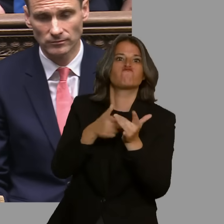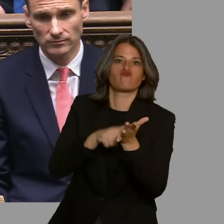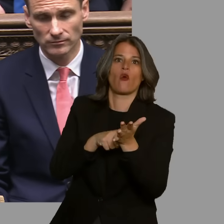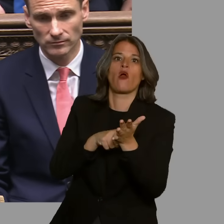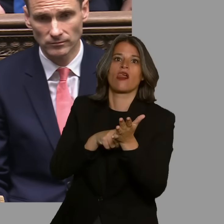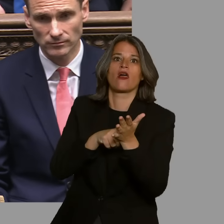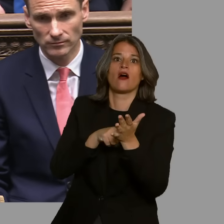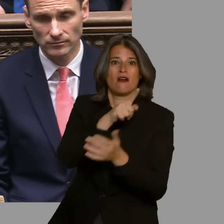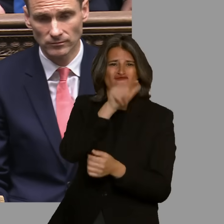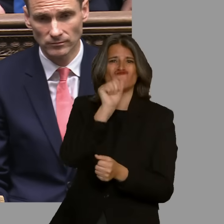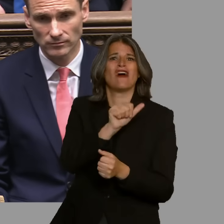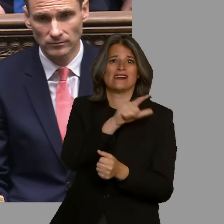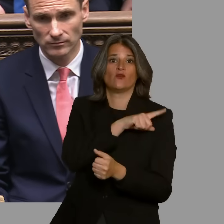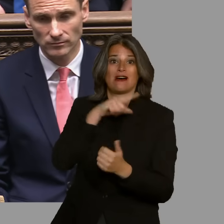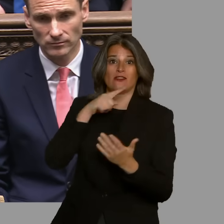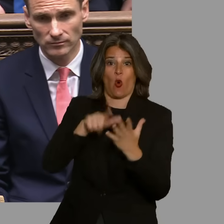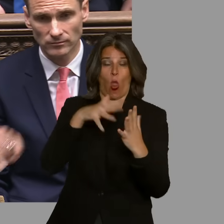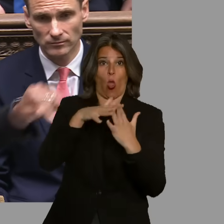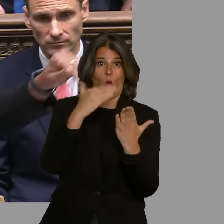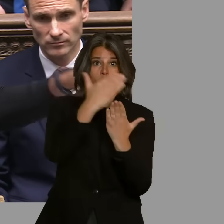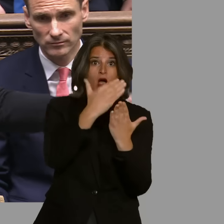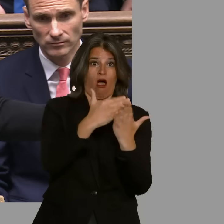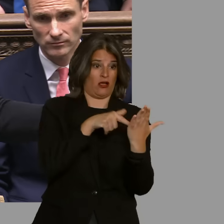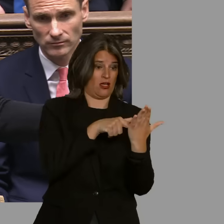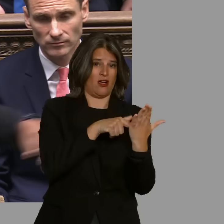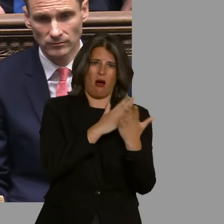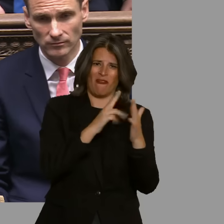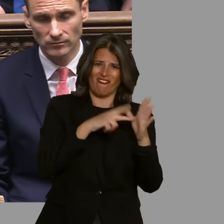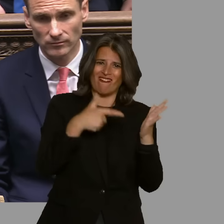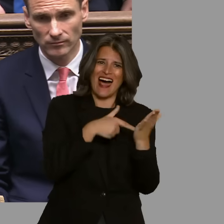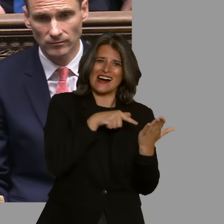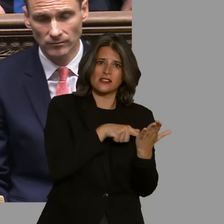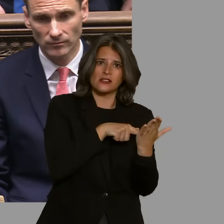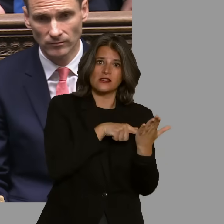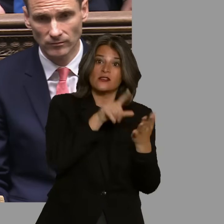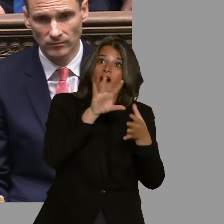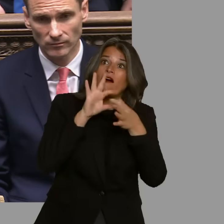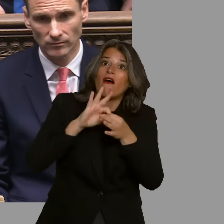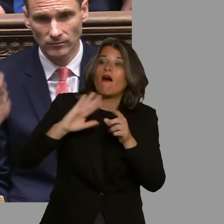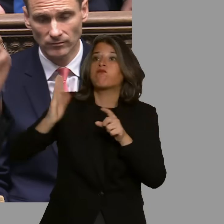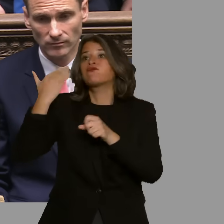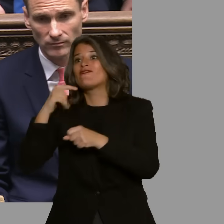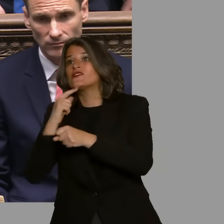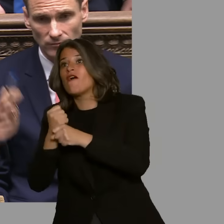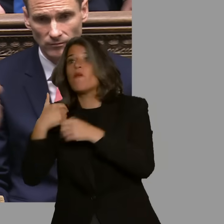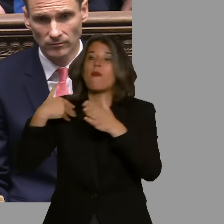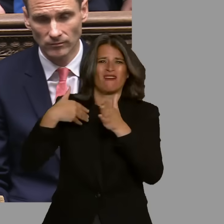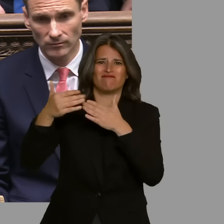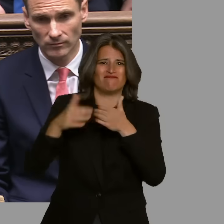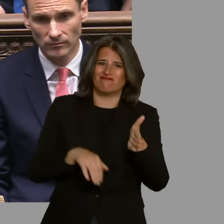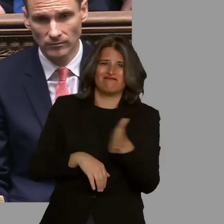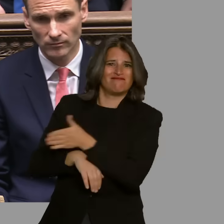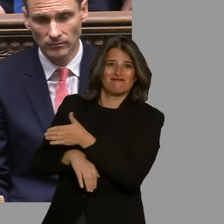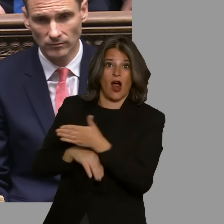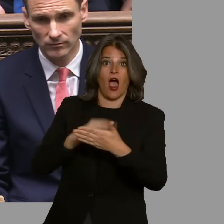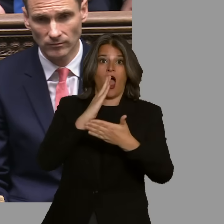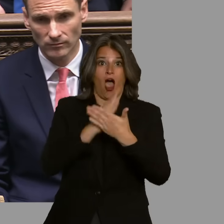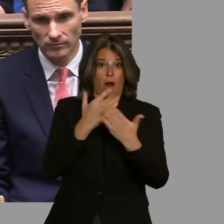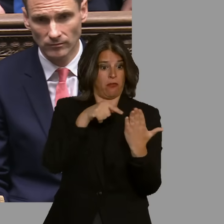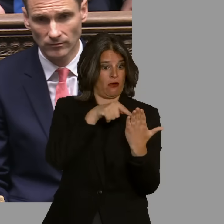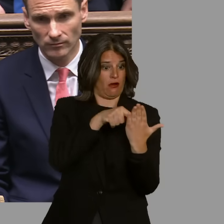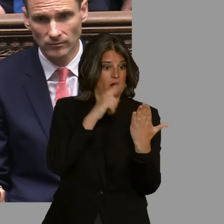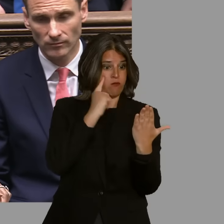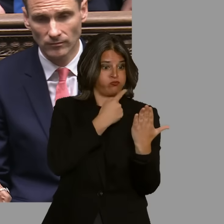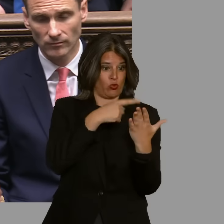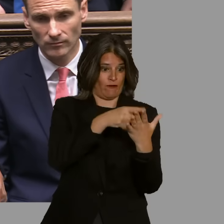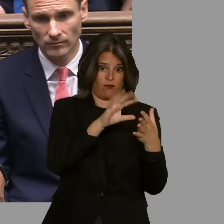did. Something must have changed when the charges were brought and when the case collapsed. The charges were brought under us. The case collapsed under